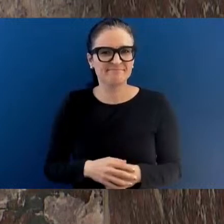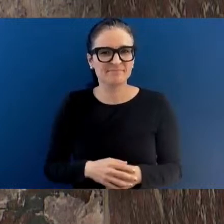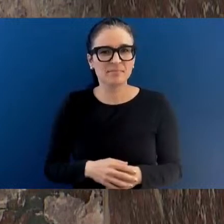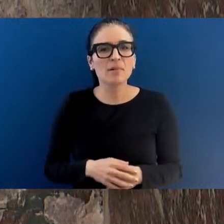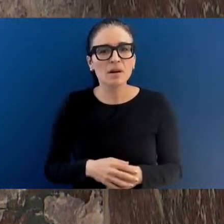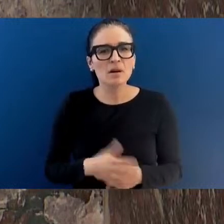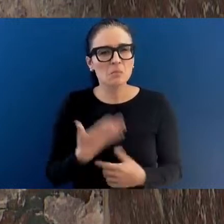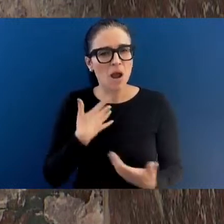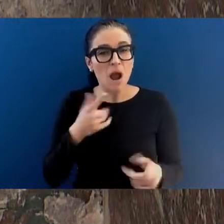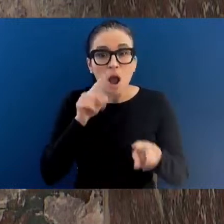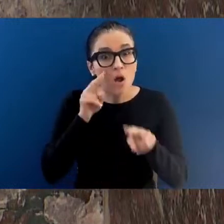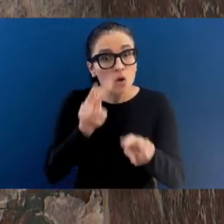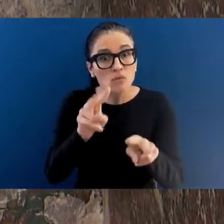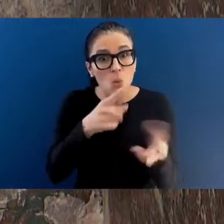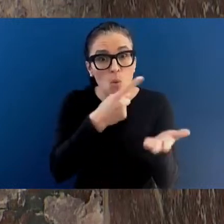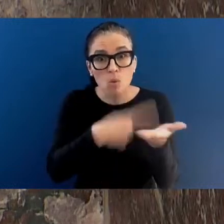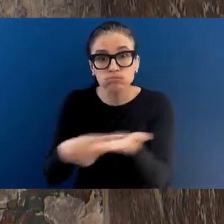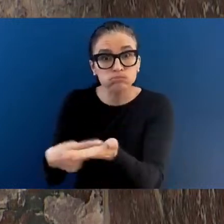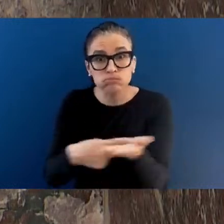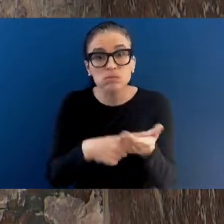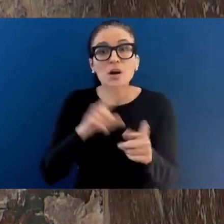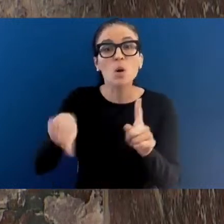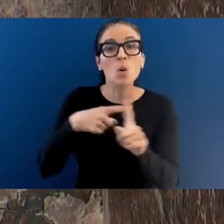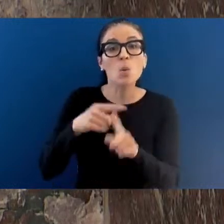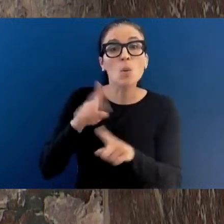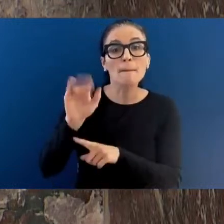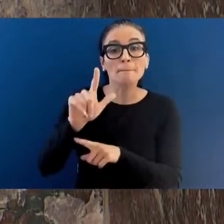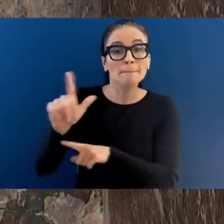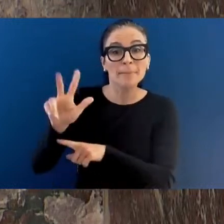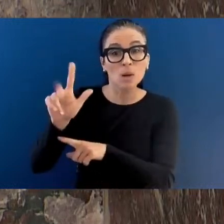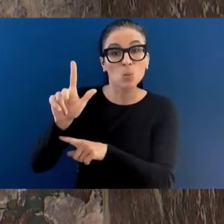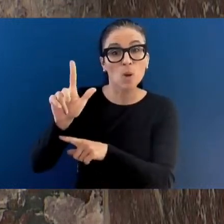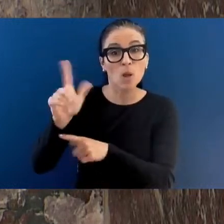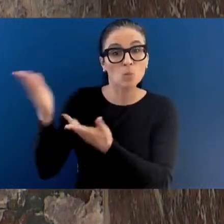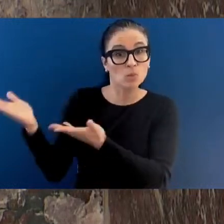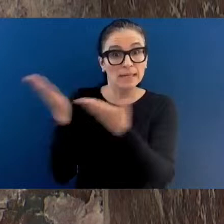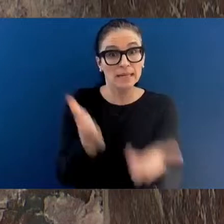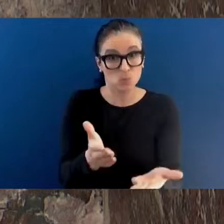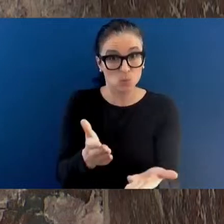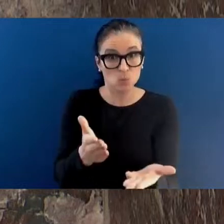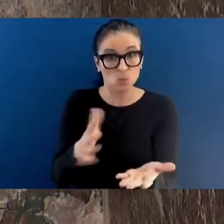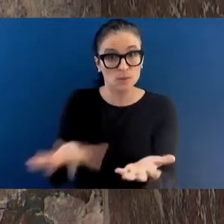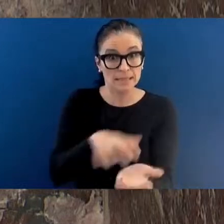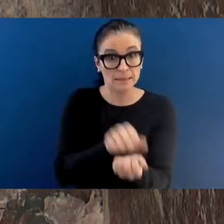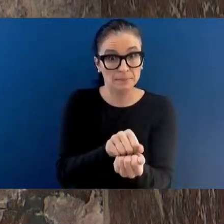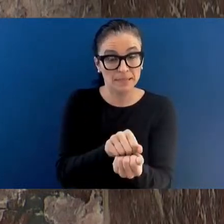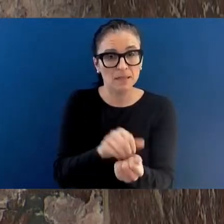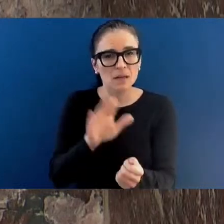but because of other bills that I was addressing in other chambers in this House. But I will say this,